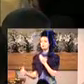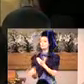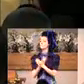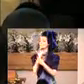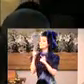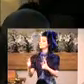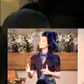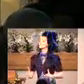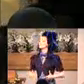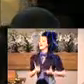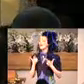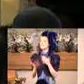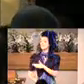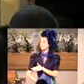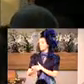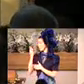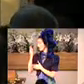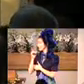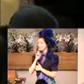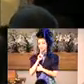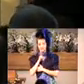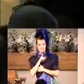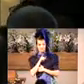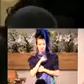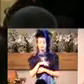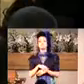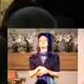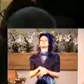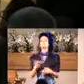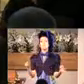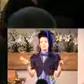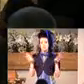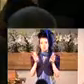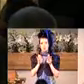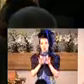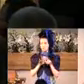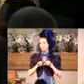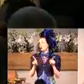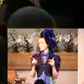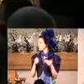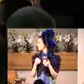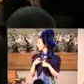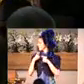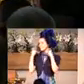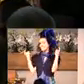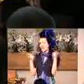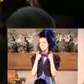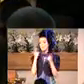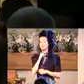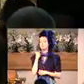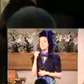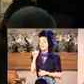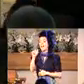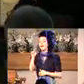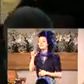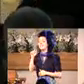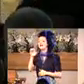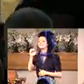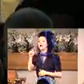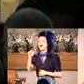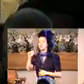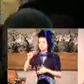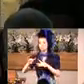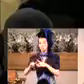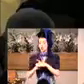morning. So as we close worship, first we celebrate with Reverend Onetta as she begins to do new ministry in